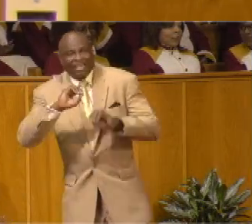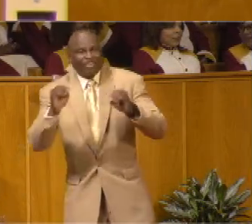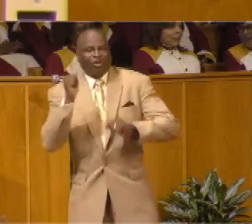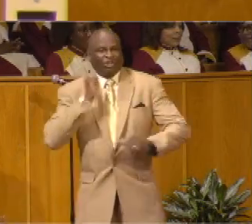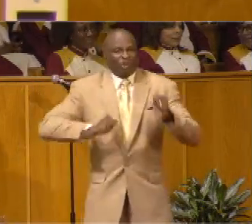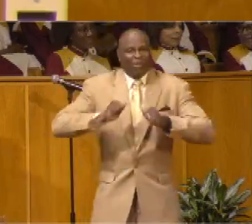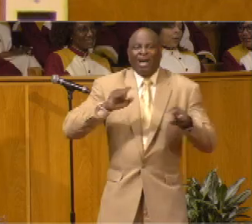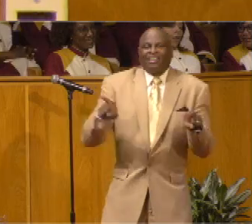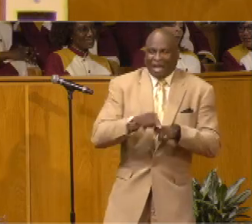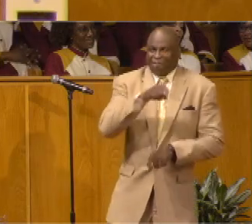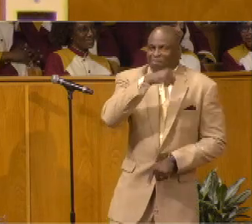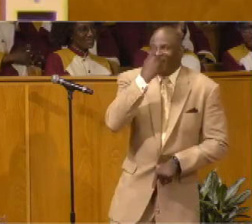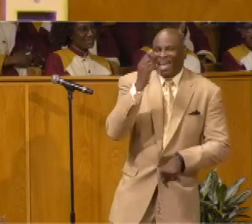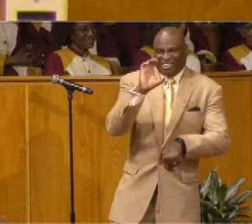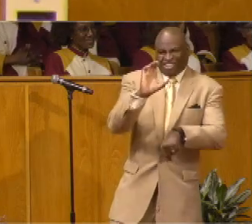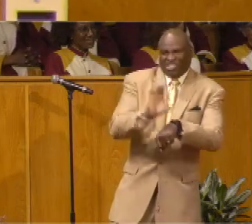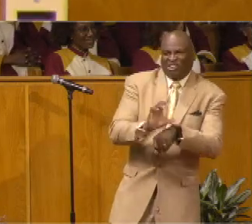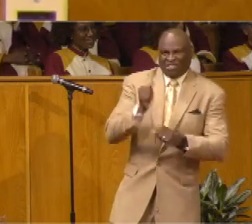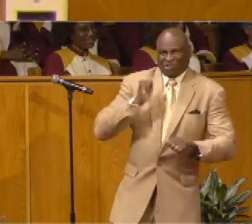like black church drama.